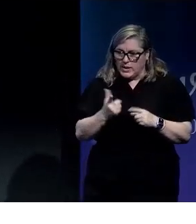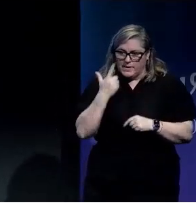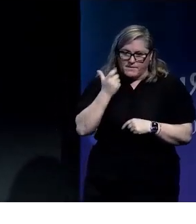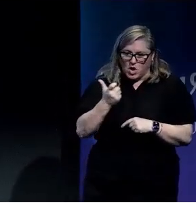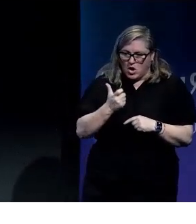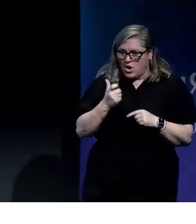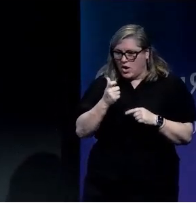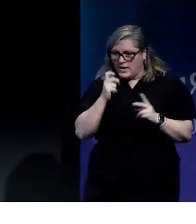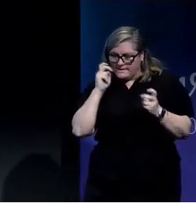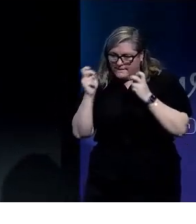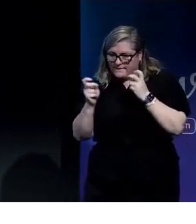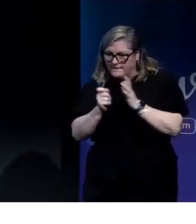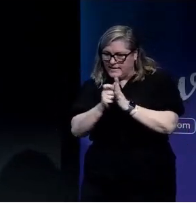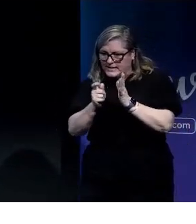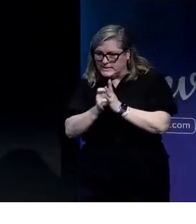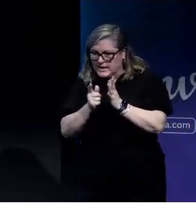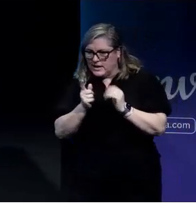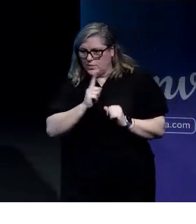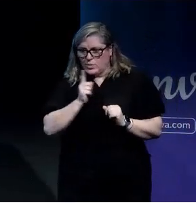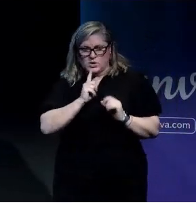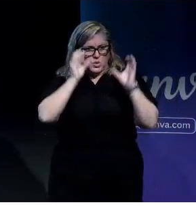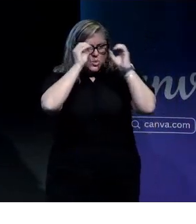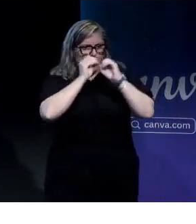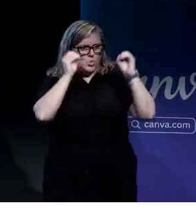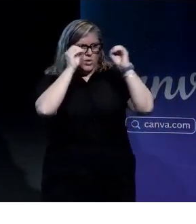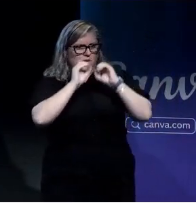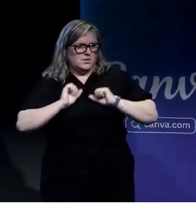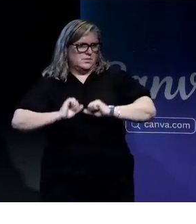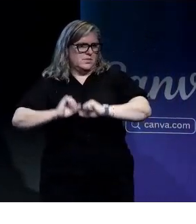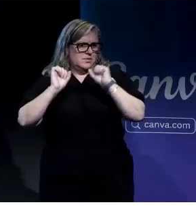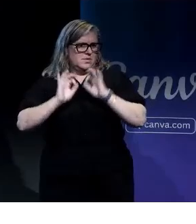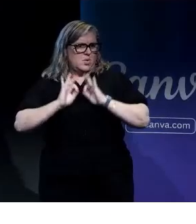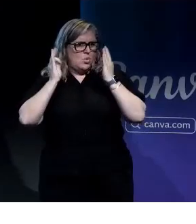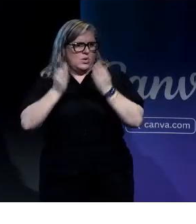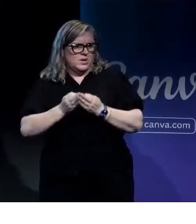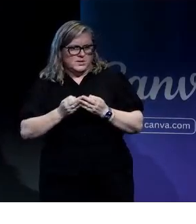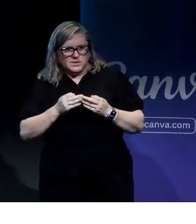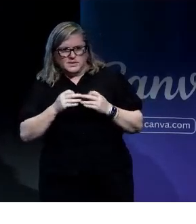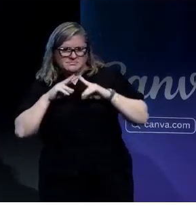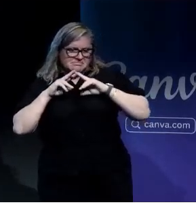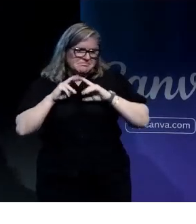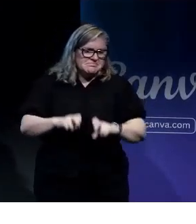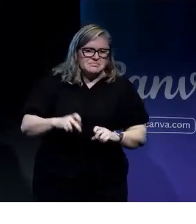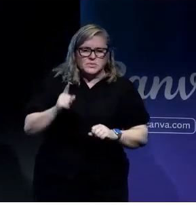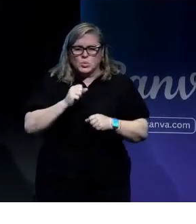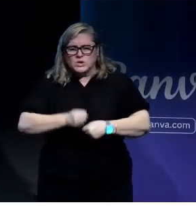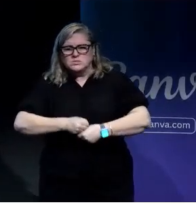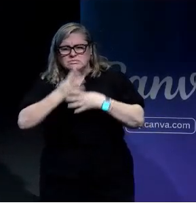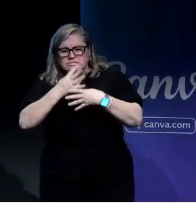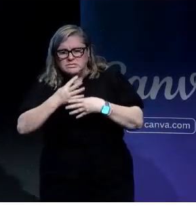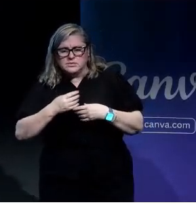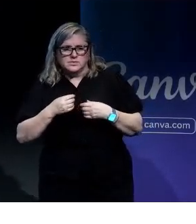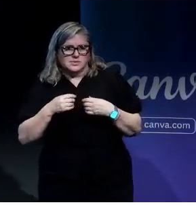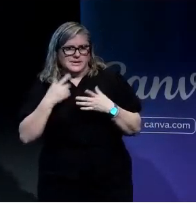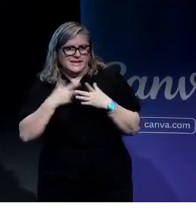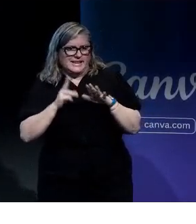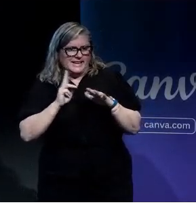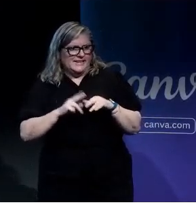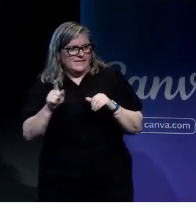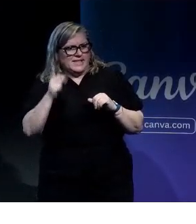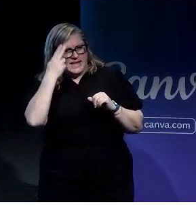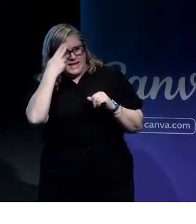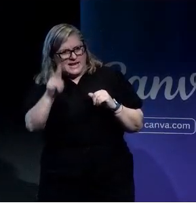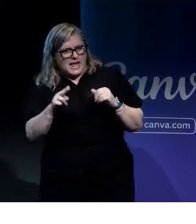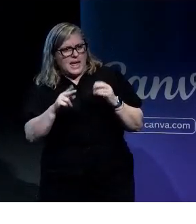searching for just Googling your organization and then searching and then seeing what comes up and seeing if there's a vendor name within